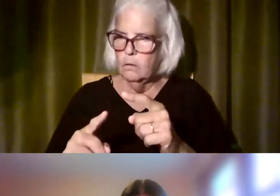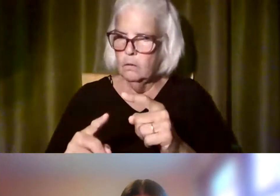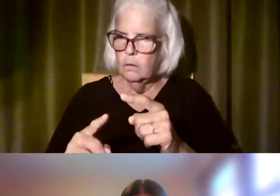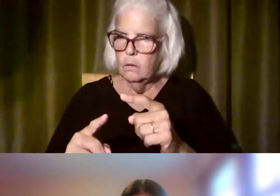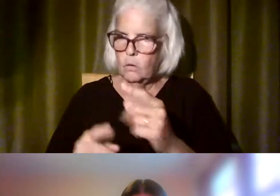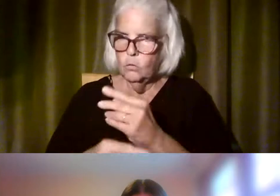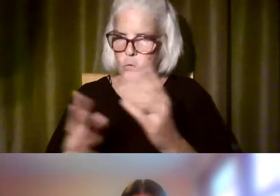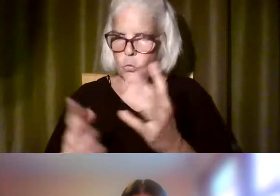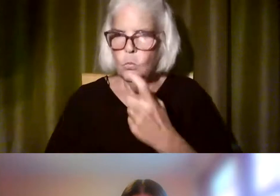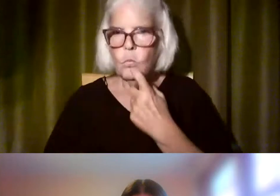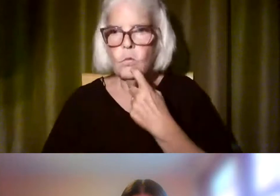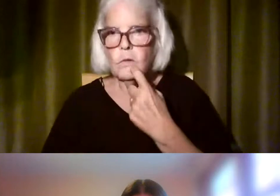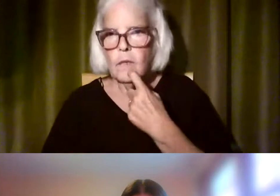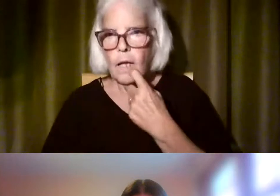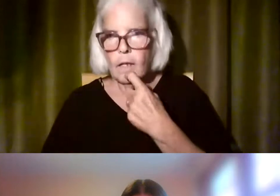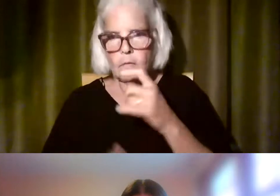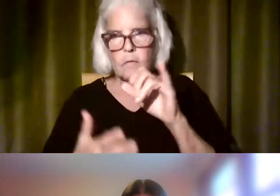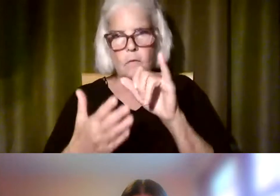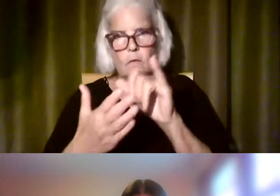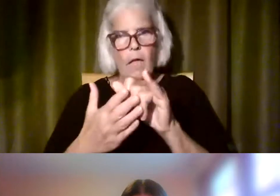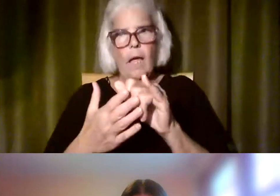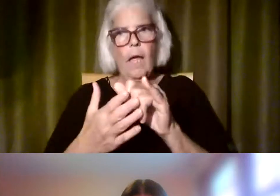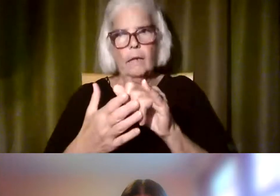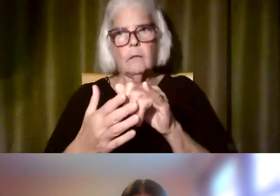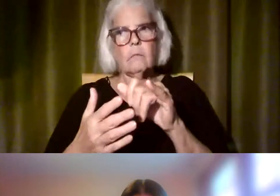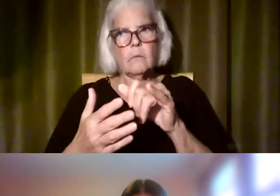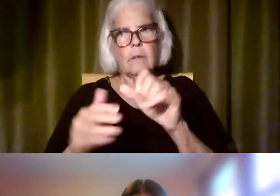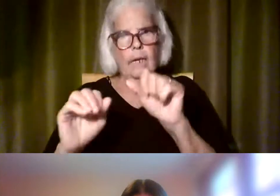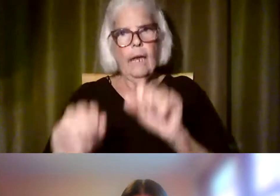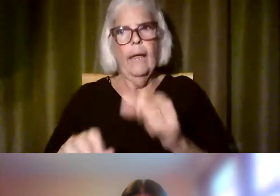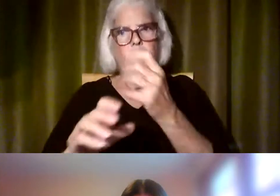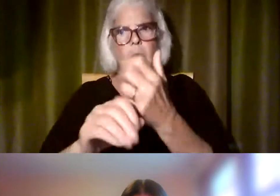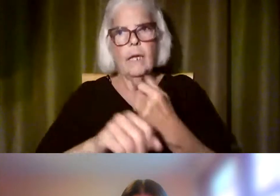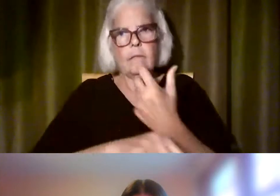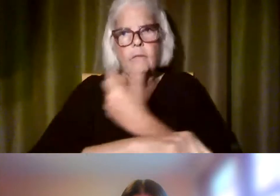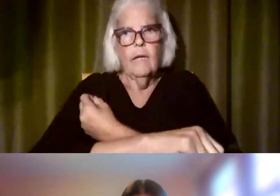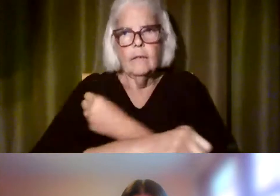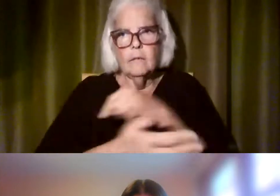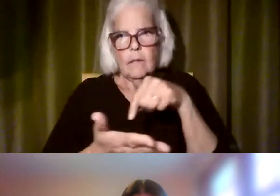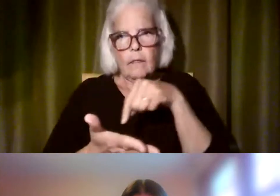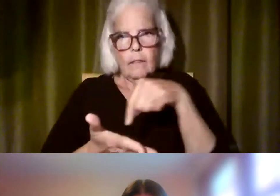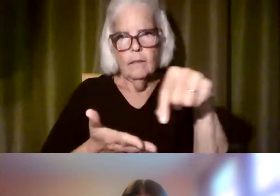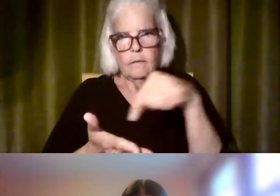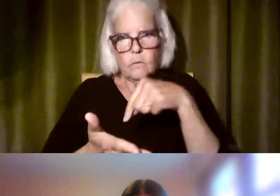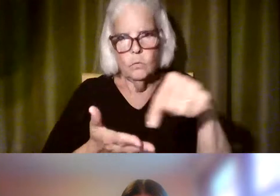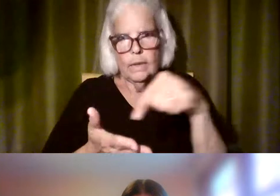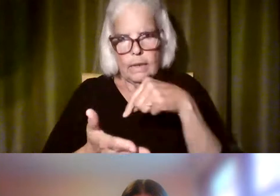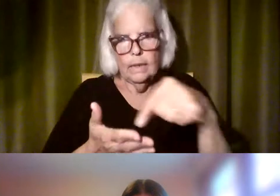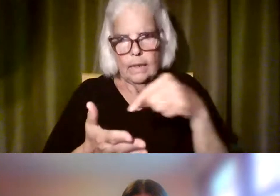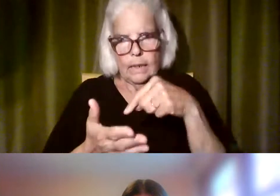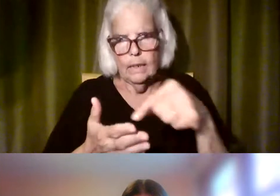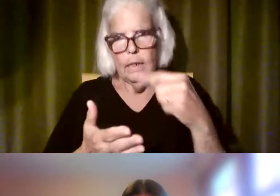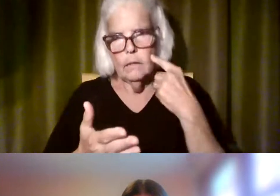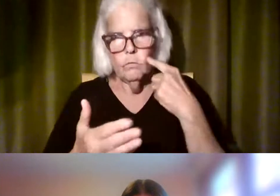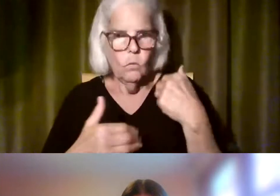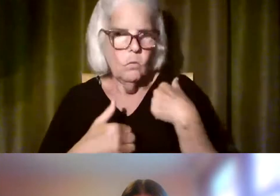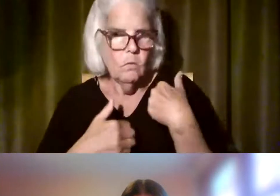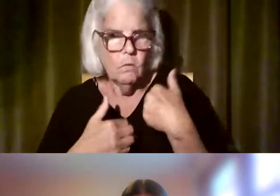have some information about that. I know back when we did the third round of boosters, there was a lot of people